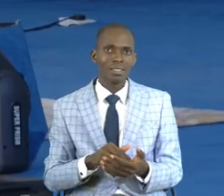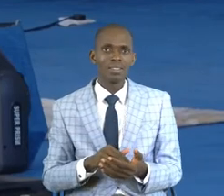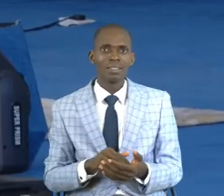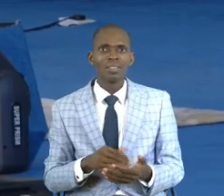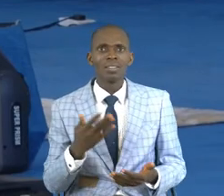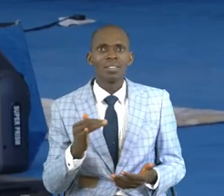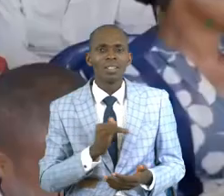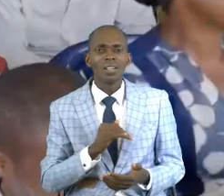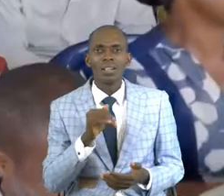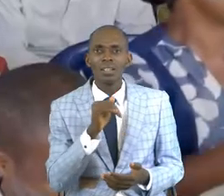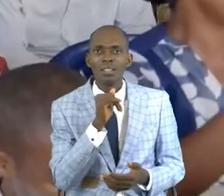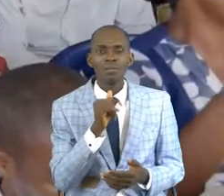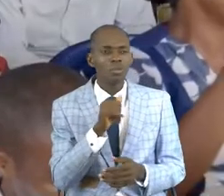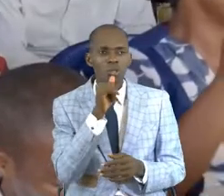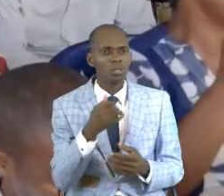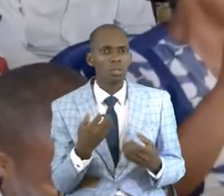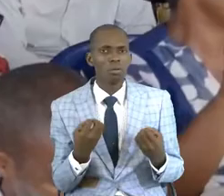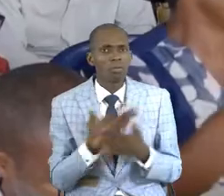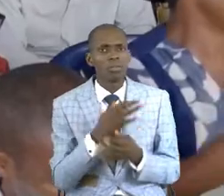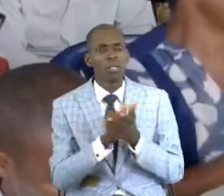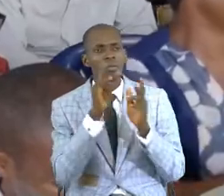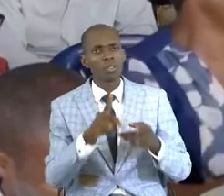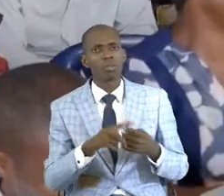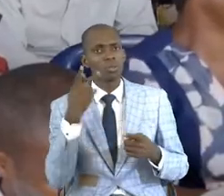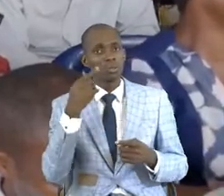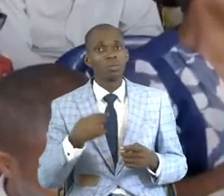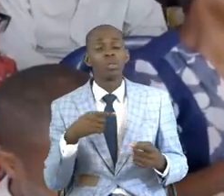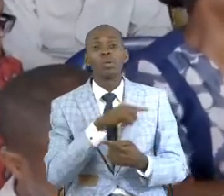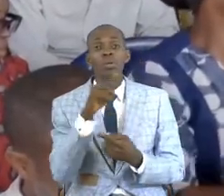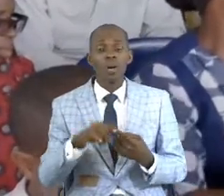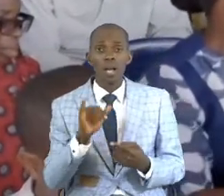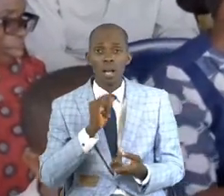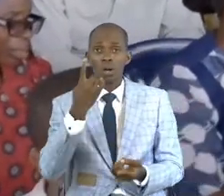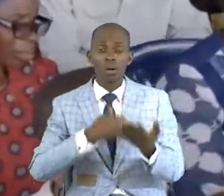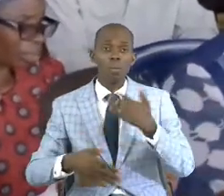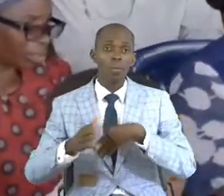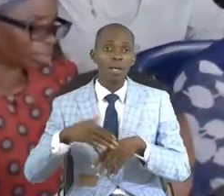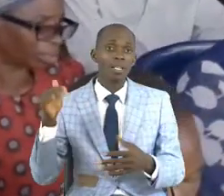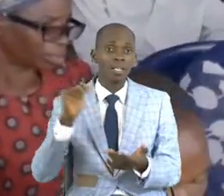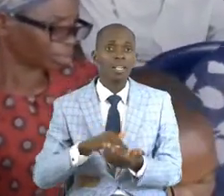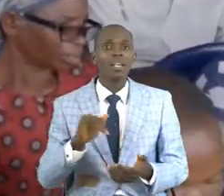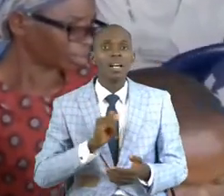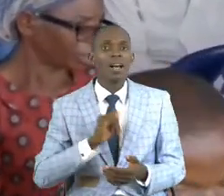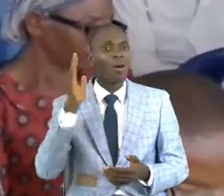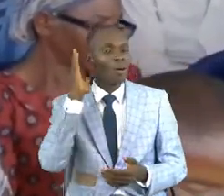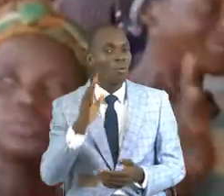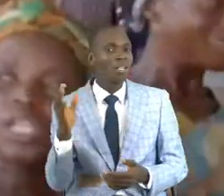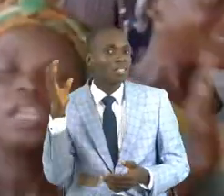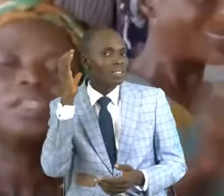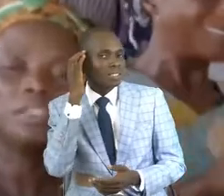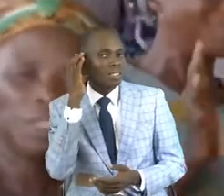back to see you. When I come back again, I will hear you are bearing